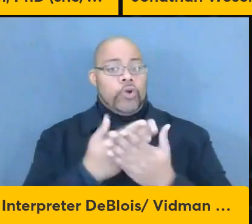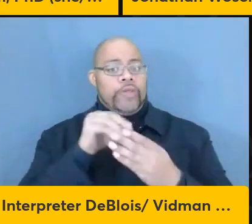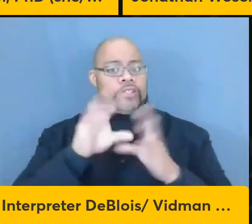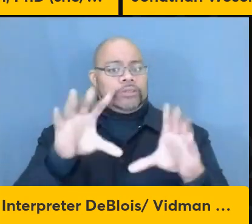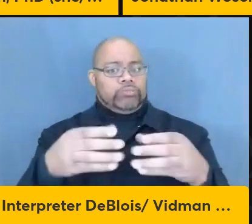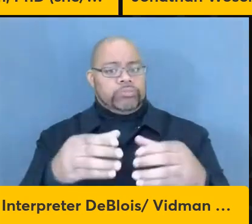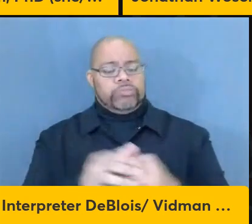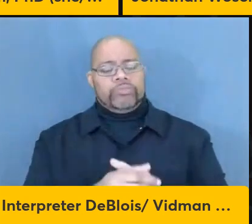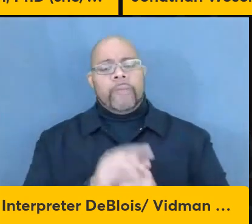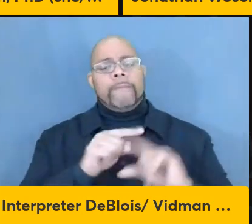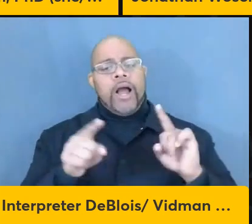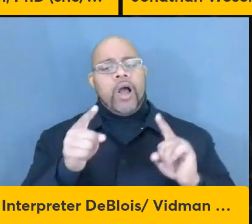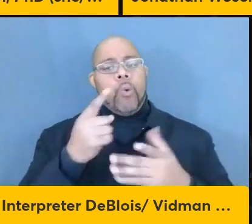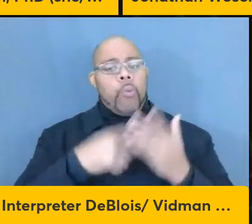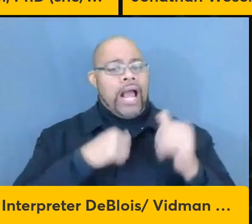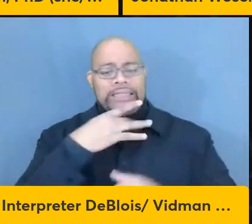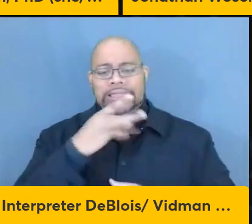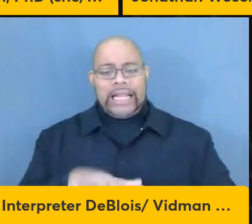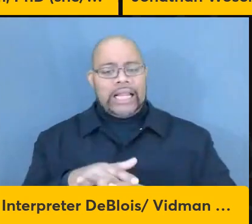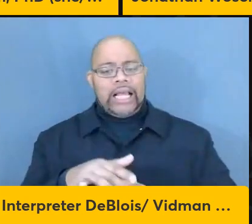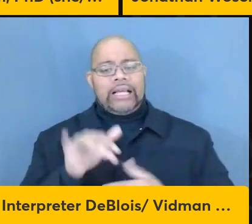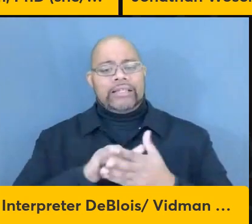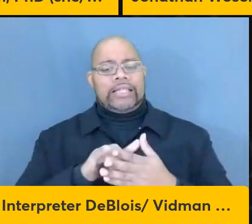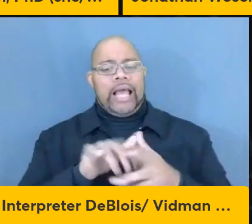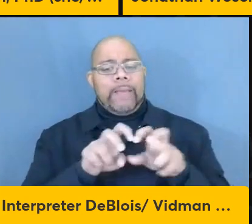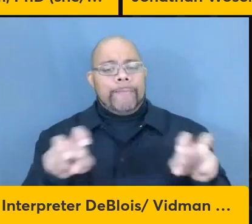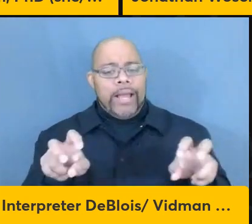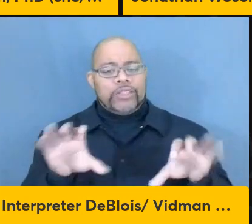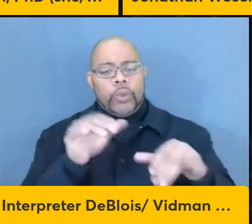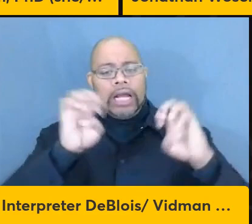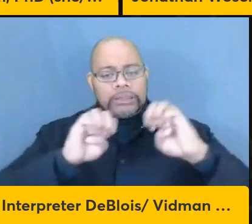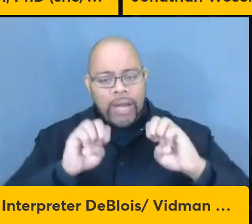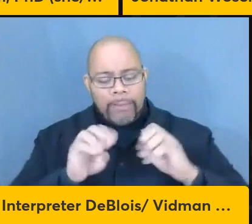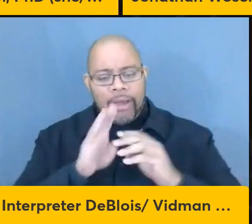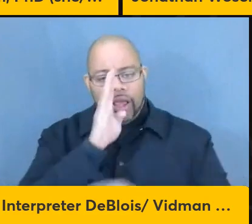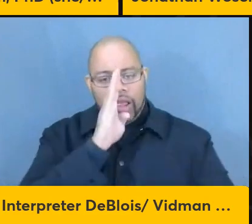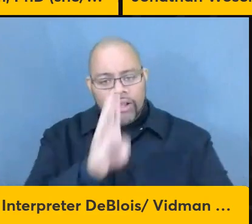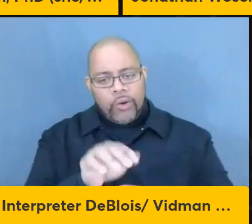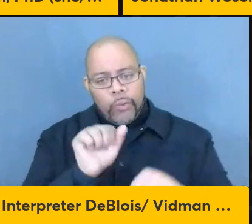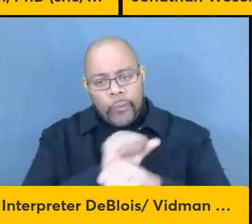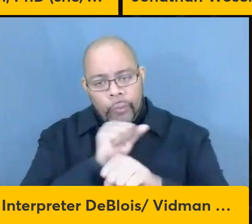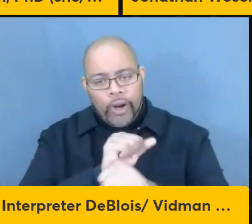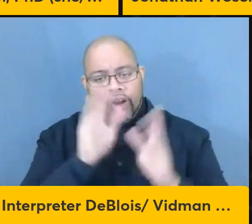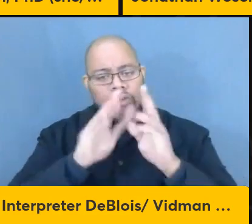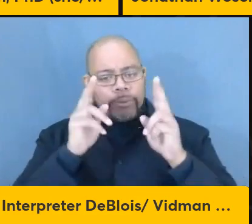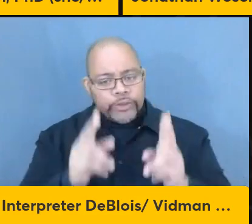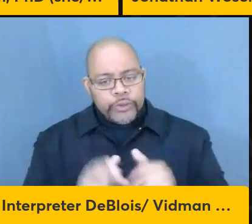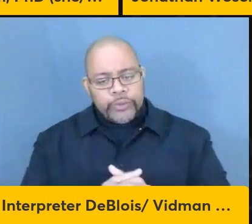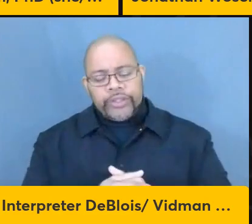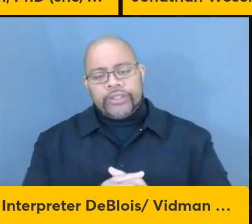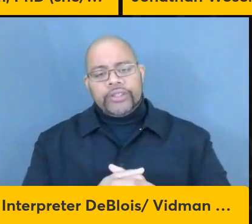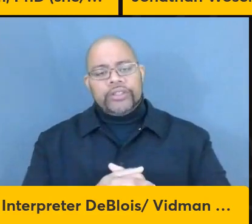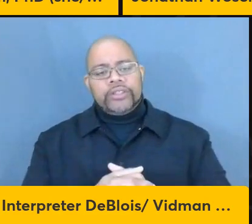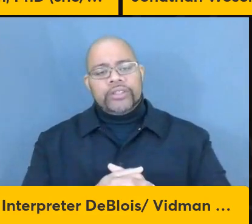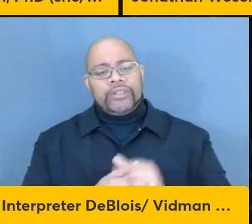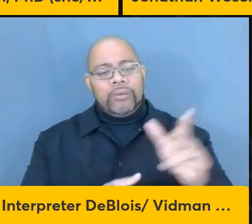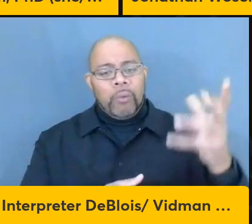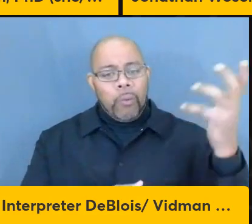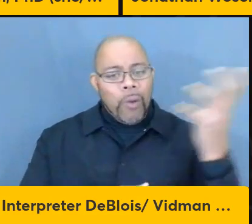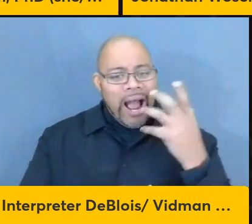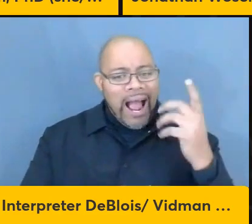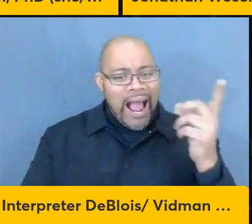settings. But what I didn't like was being at the bench and doing experiments and troubleshooting and then